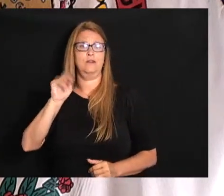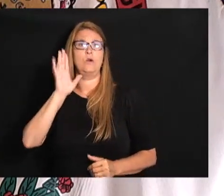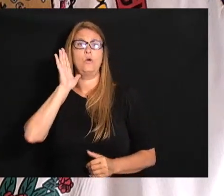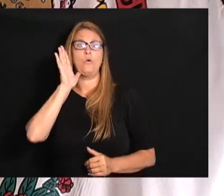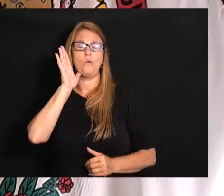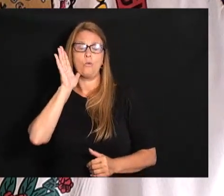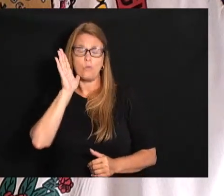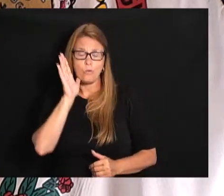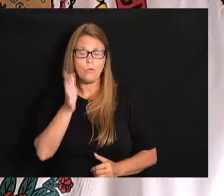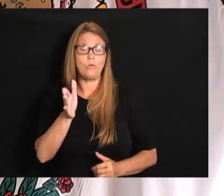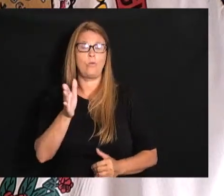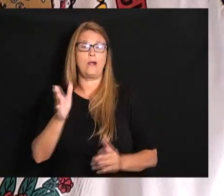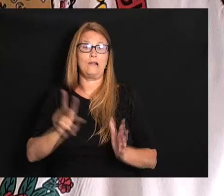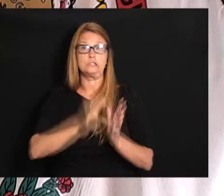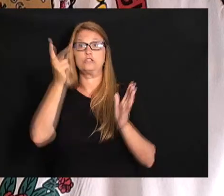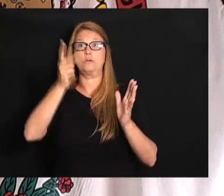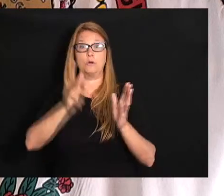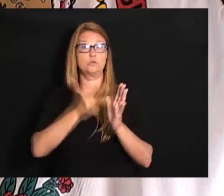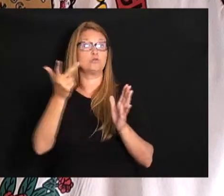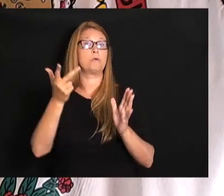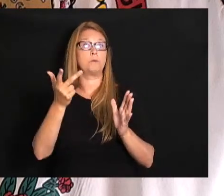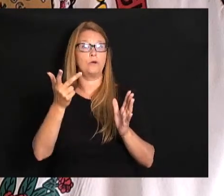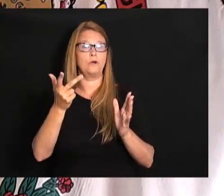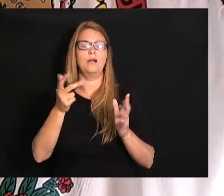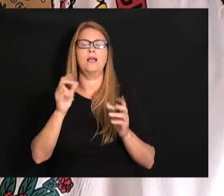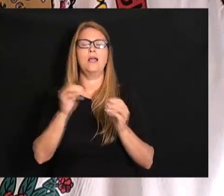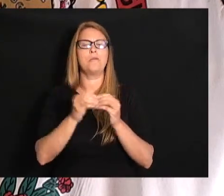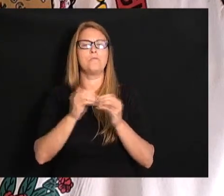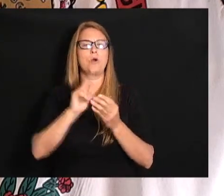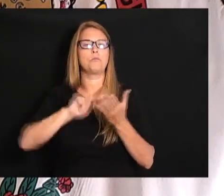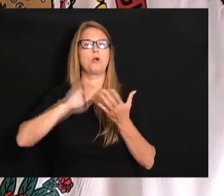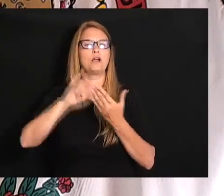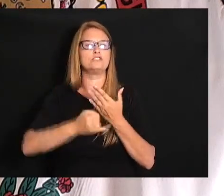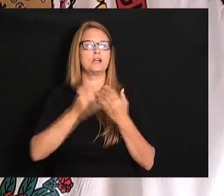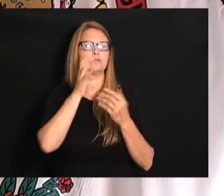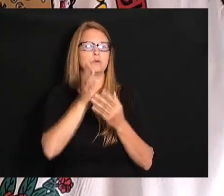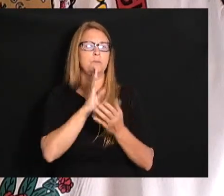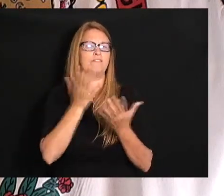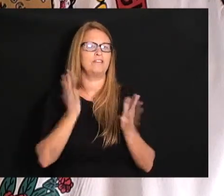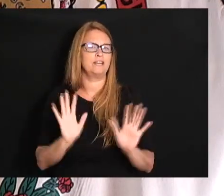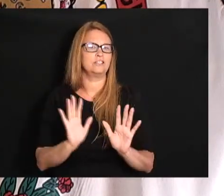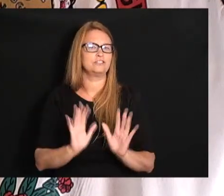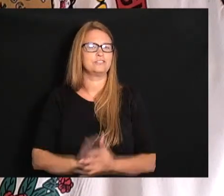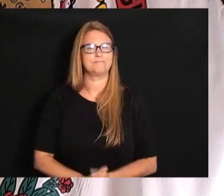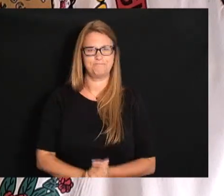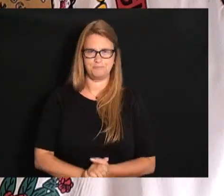that, and more of our projects get done. I mean, it's really, really good stuff.